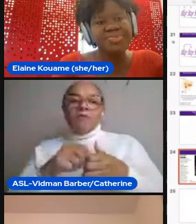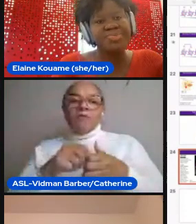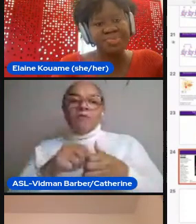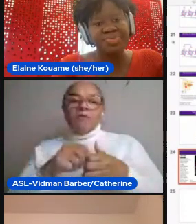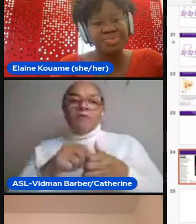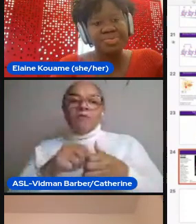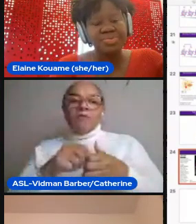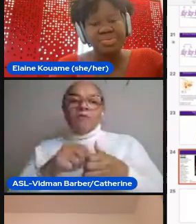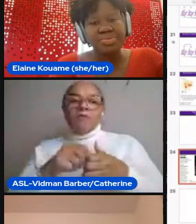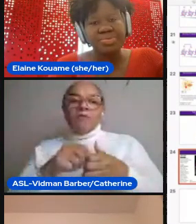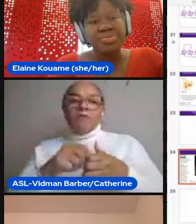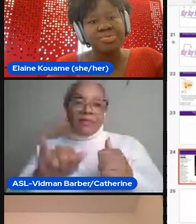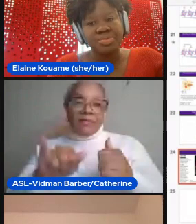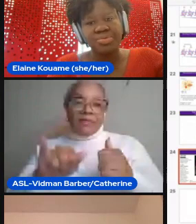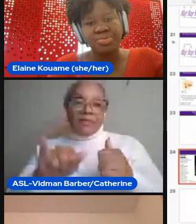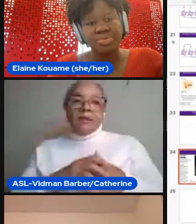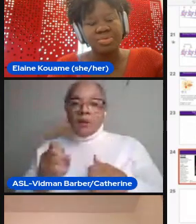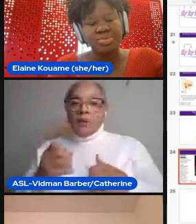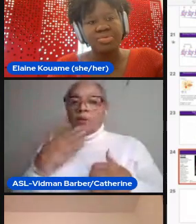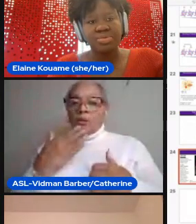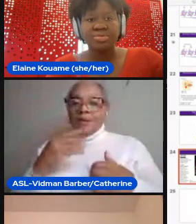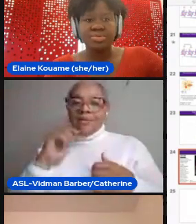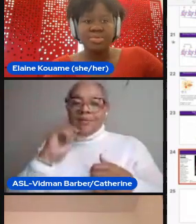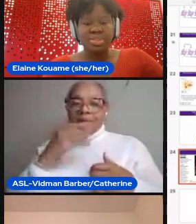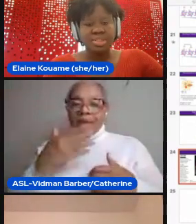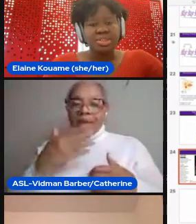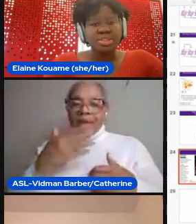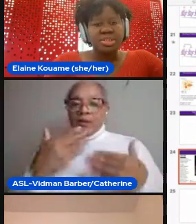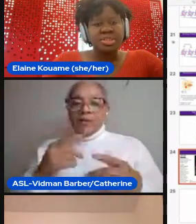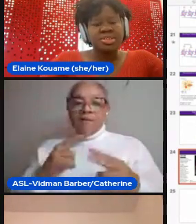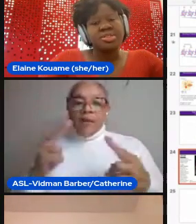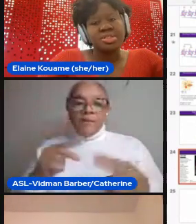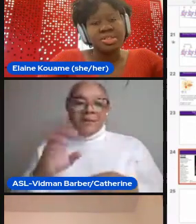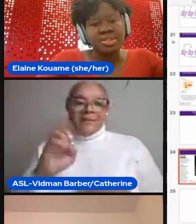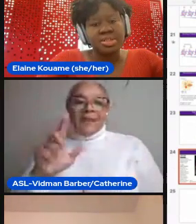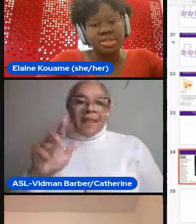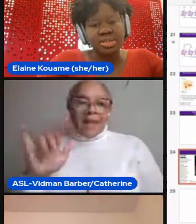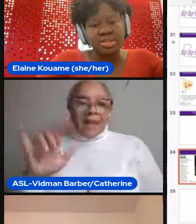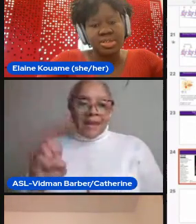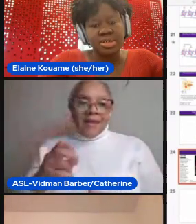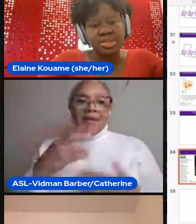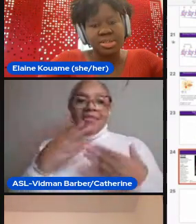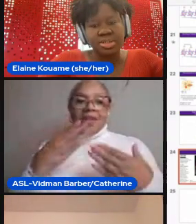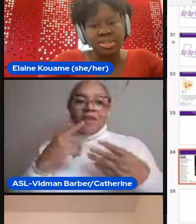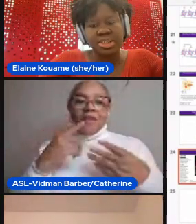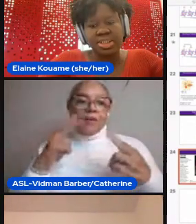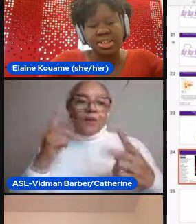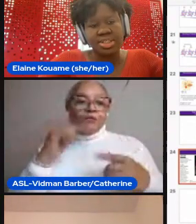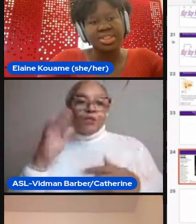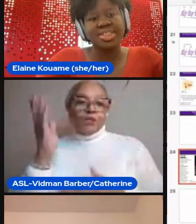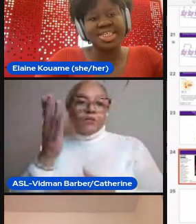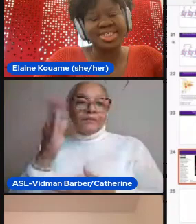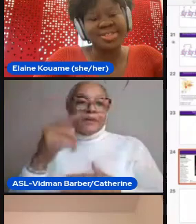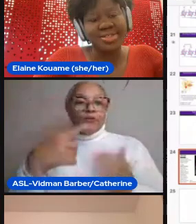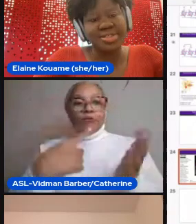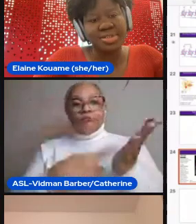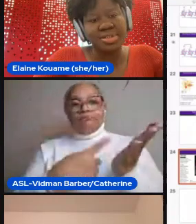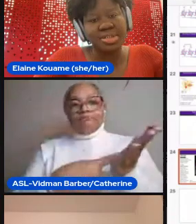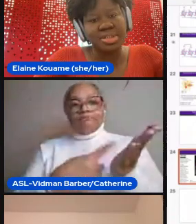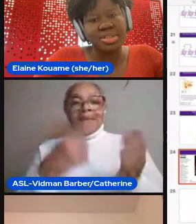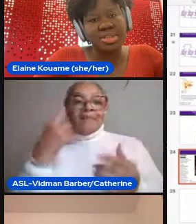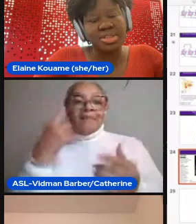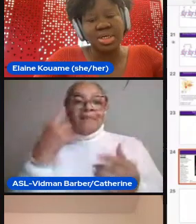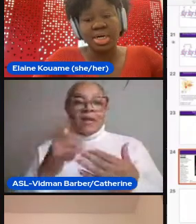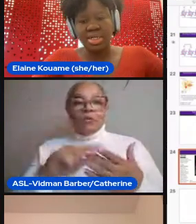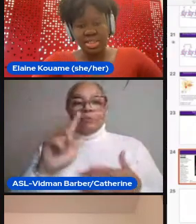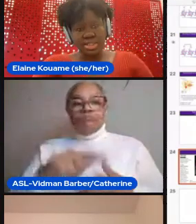see. Cool, cool. Thank you very much, Elaine. Thank you very much for your talk and the discussion. And I think we now move